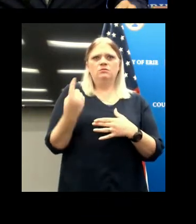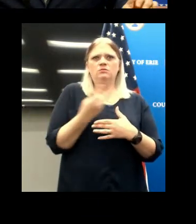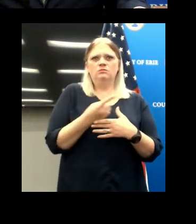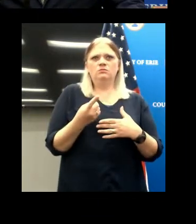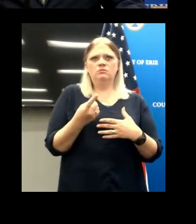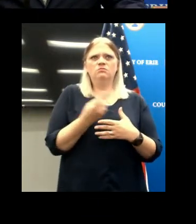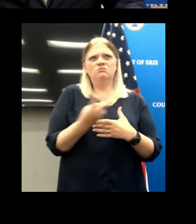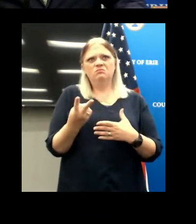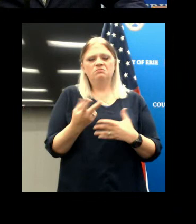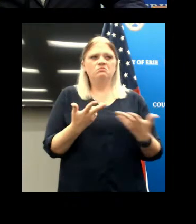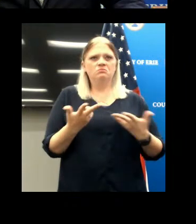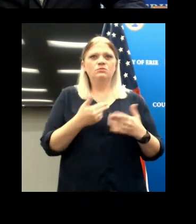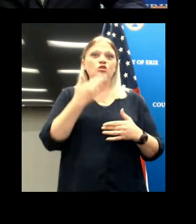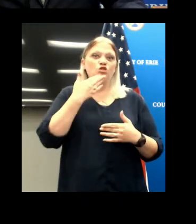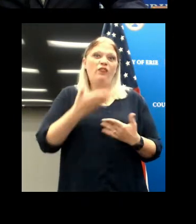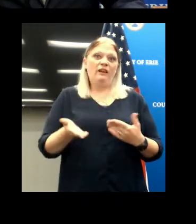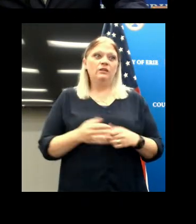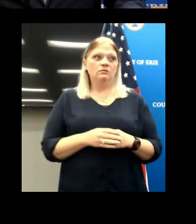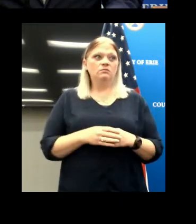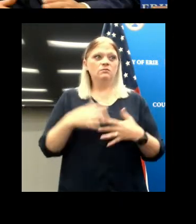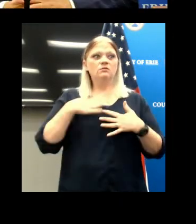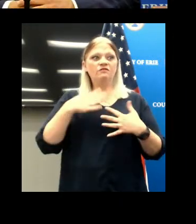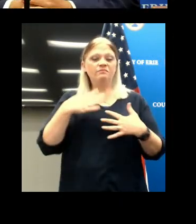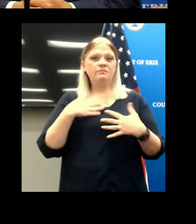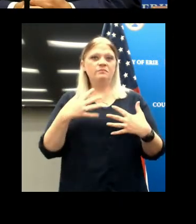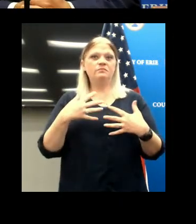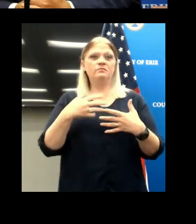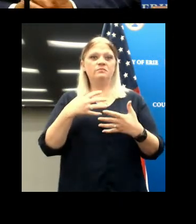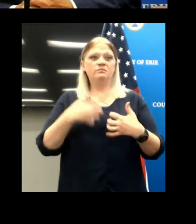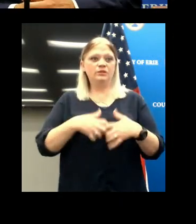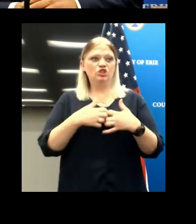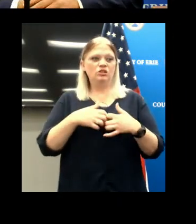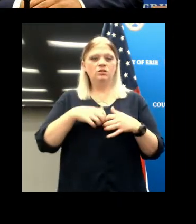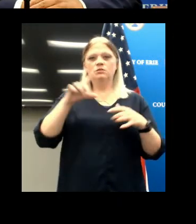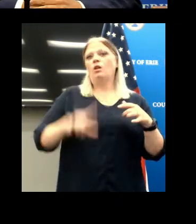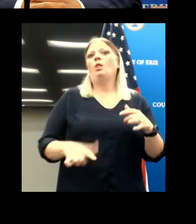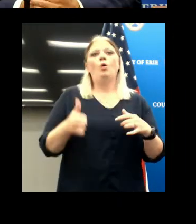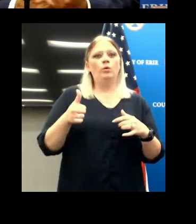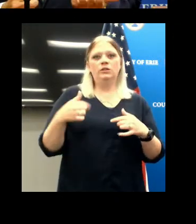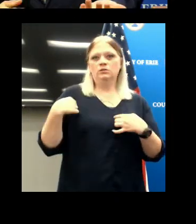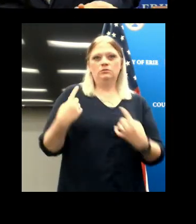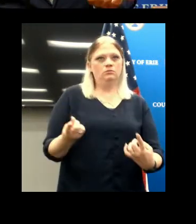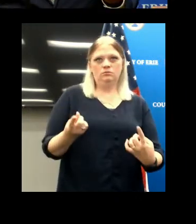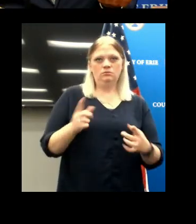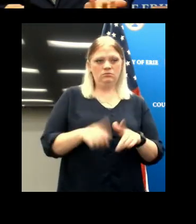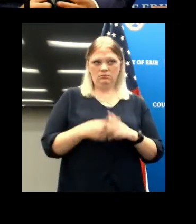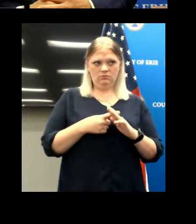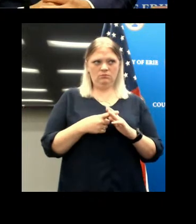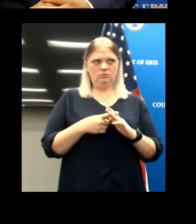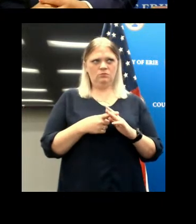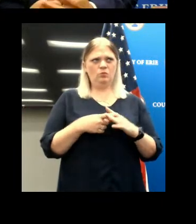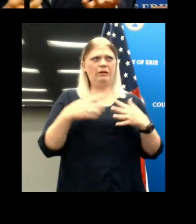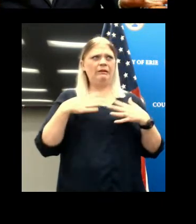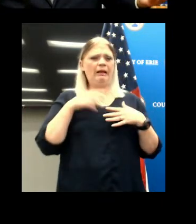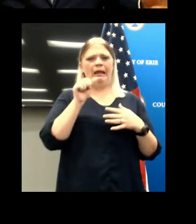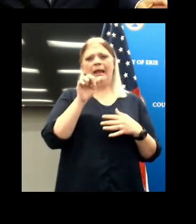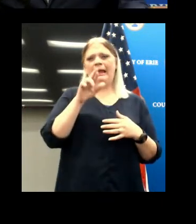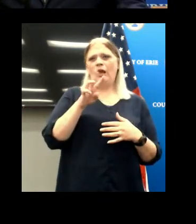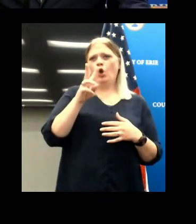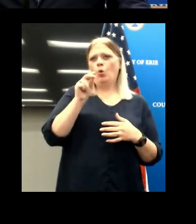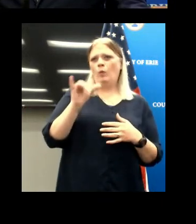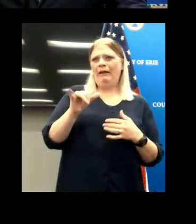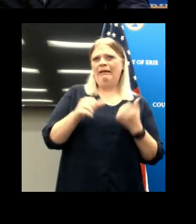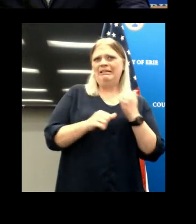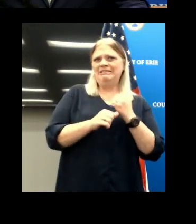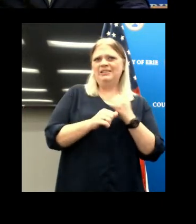and that's a good thing. Ventilator usage is at its lowest since the outbreak began. We've had questions, well, what does airway assist mean? It means you're basically